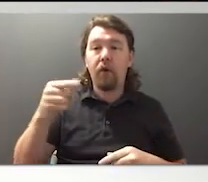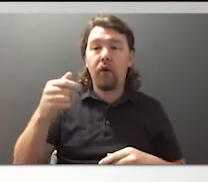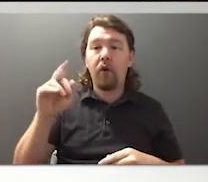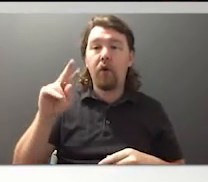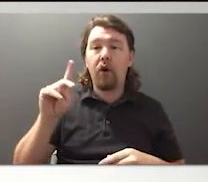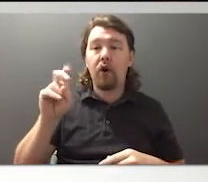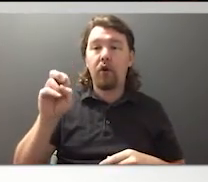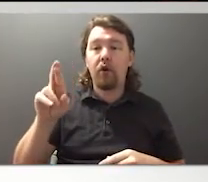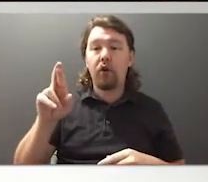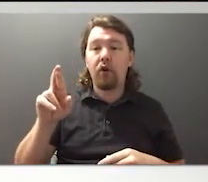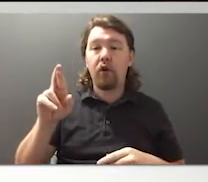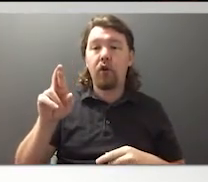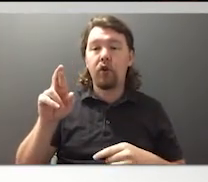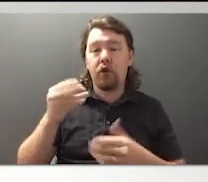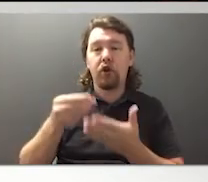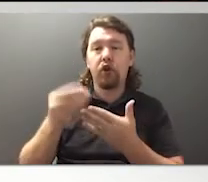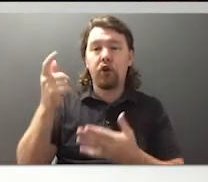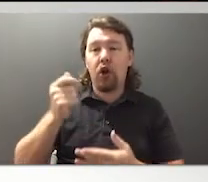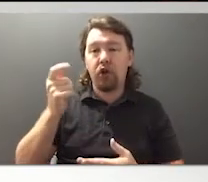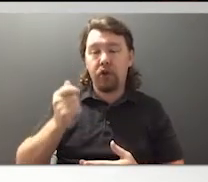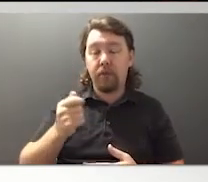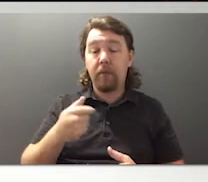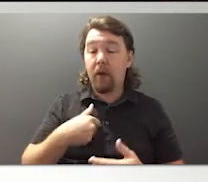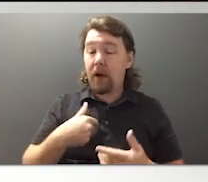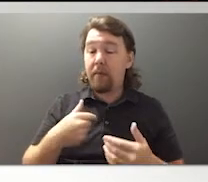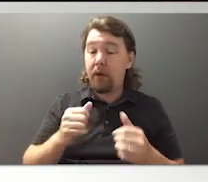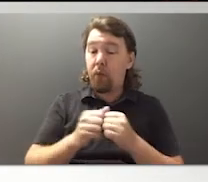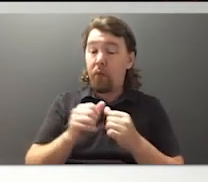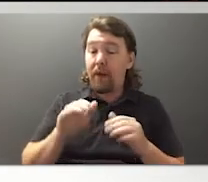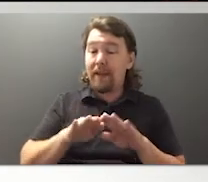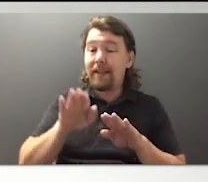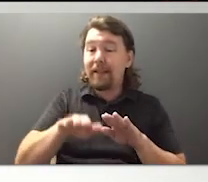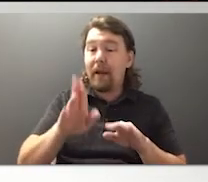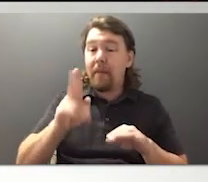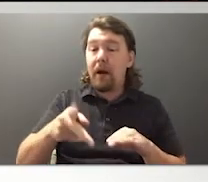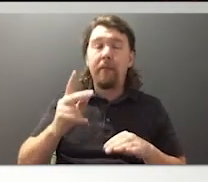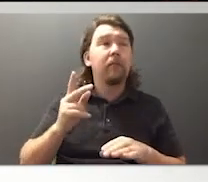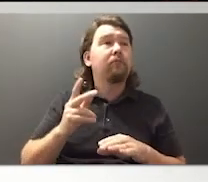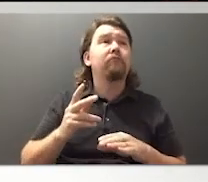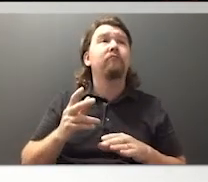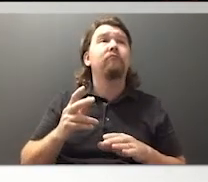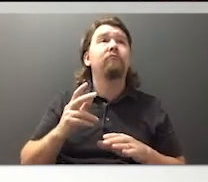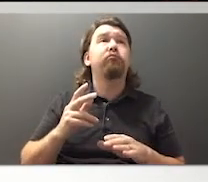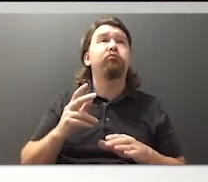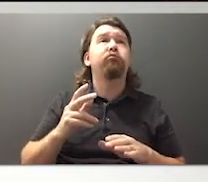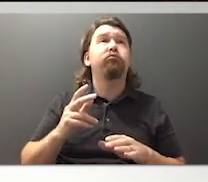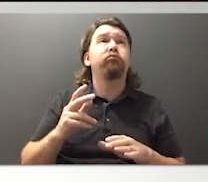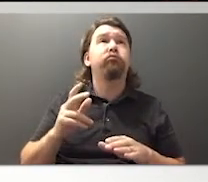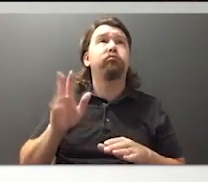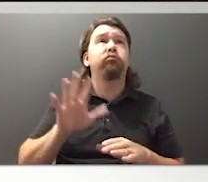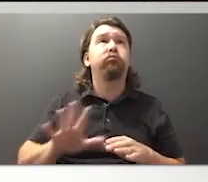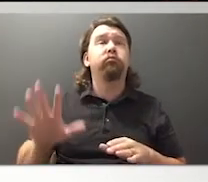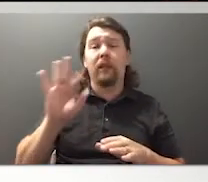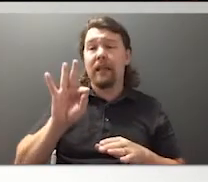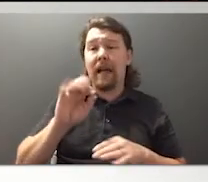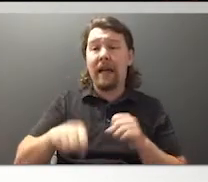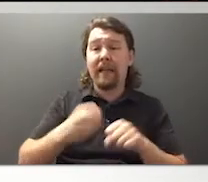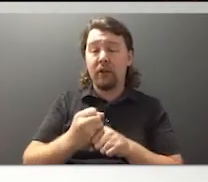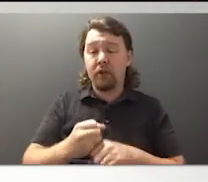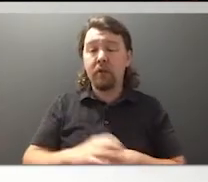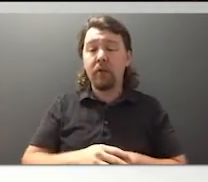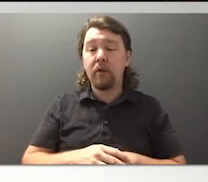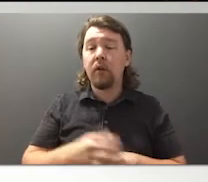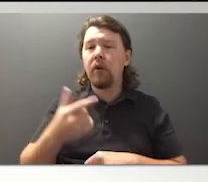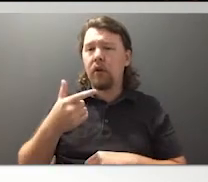Scholarship. I have actually been with Step Up overall for about 9 years. I've been with the